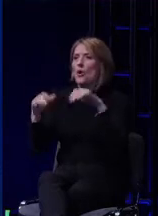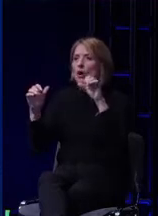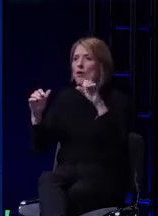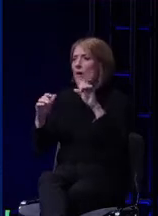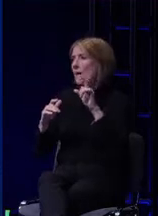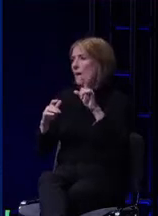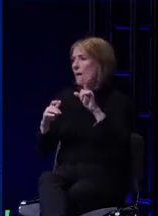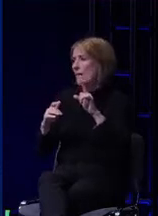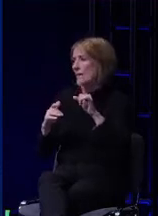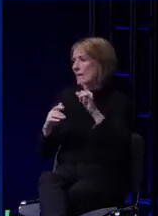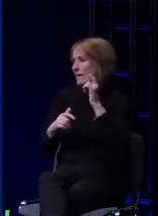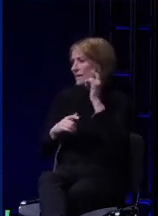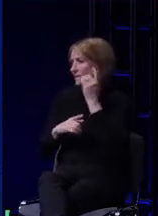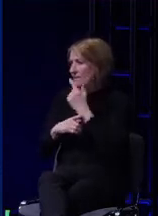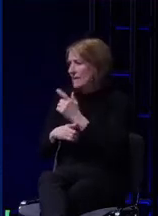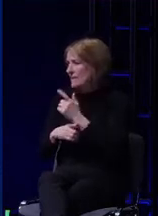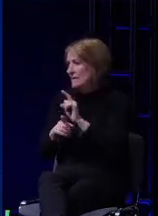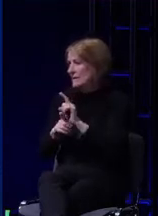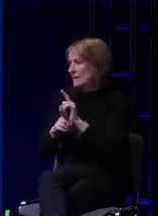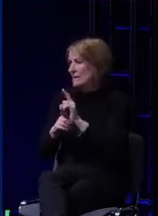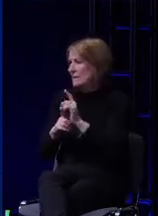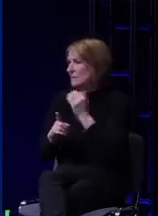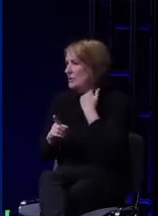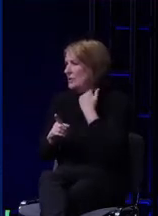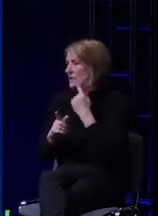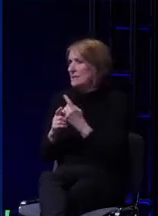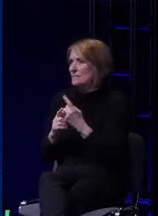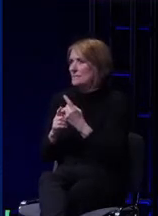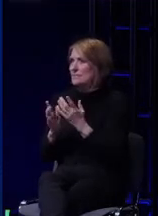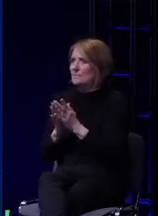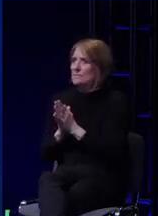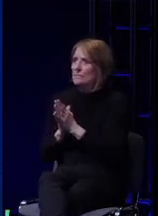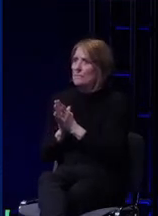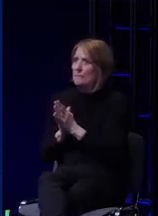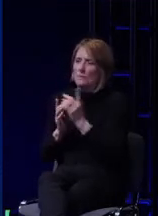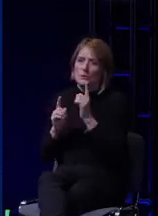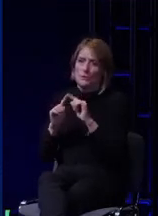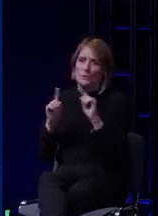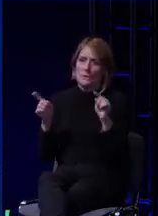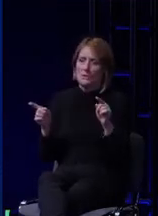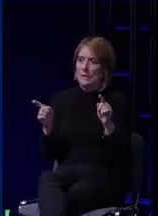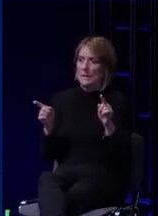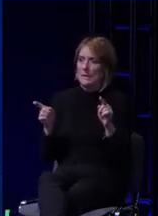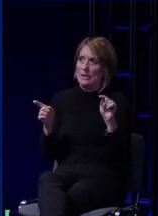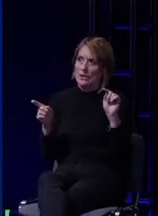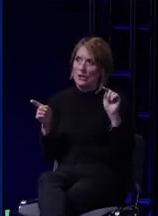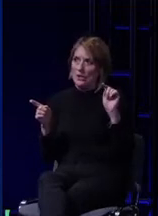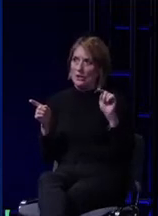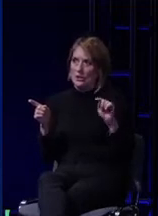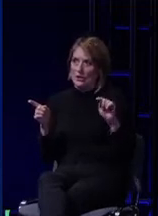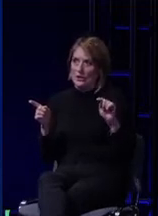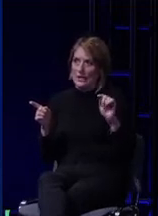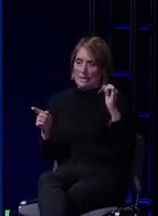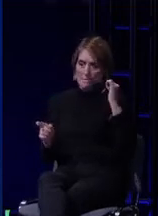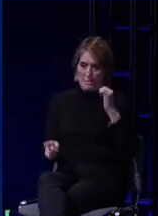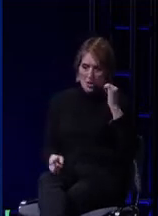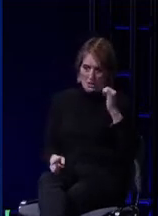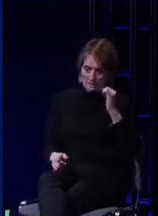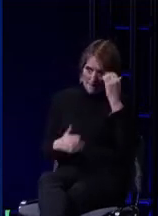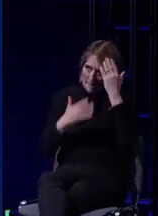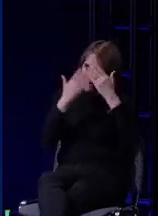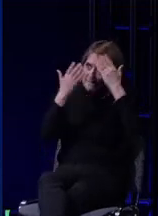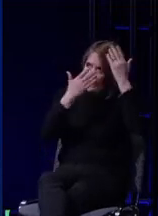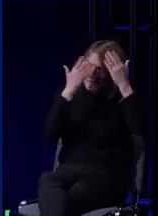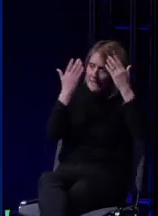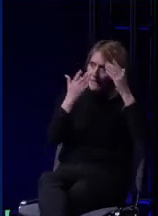people, then also there's 2 sides of it. So we had we murdered. She murders people in her fantasy. She imagines